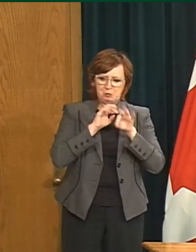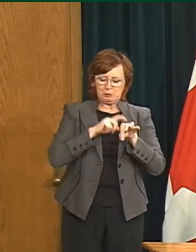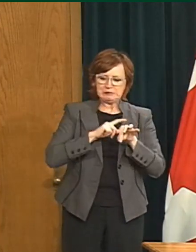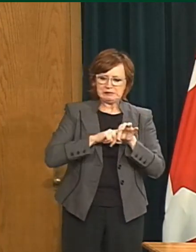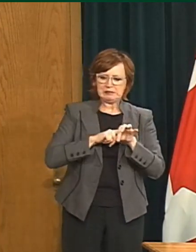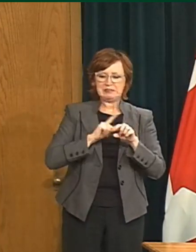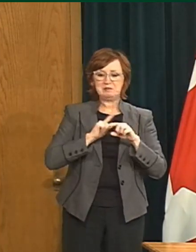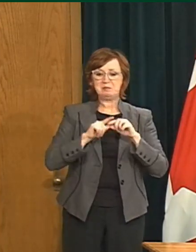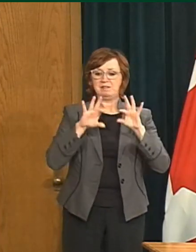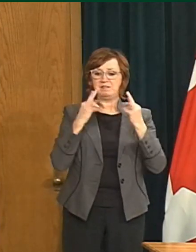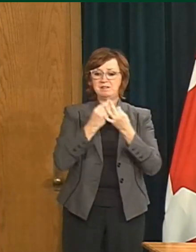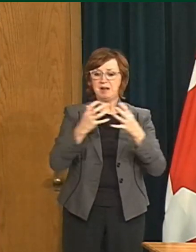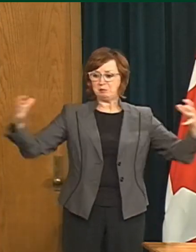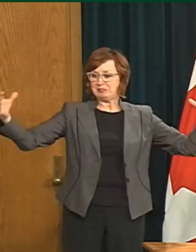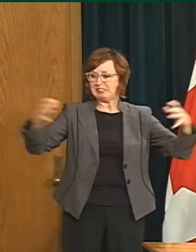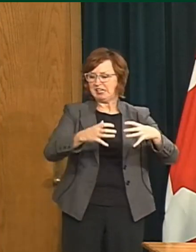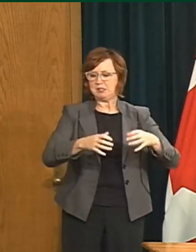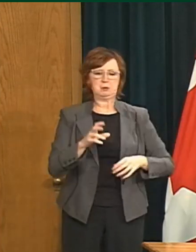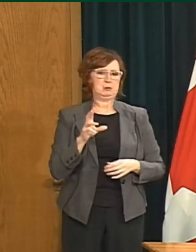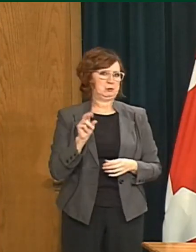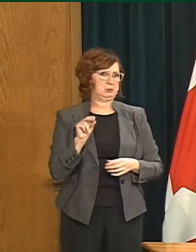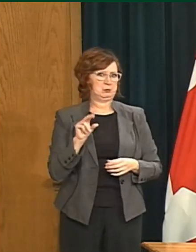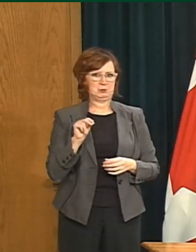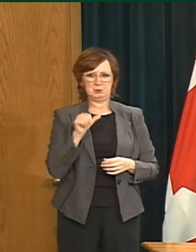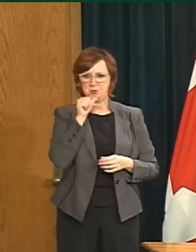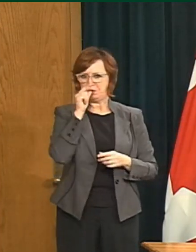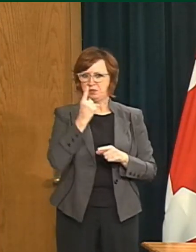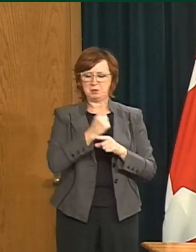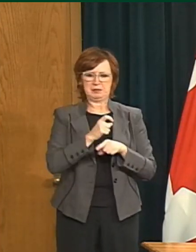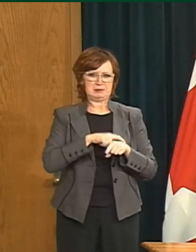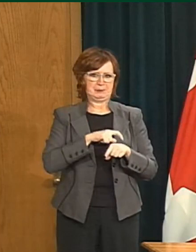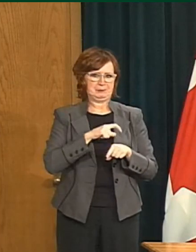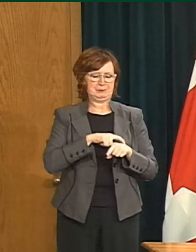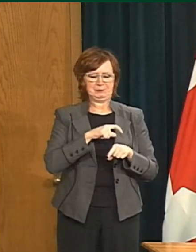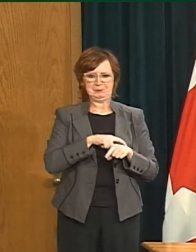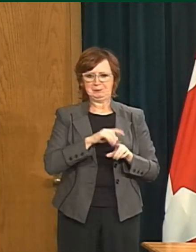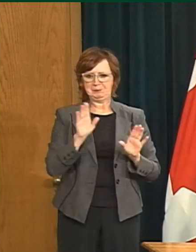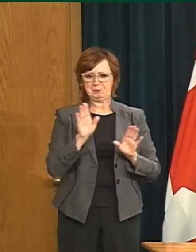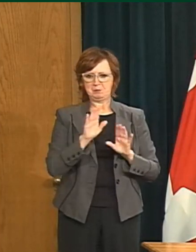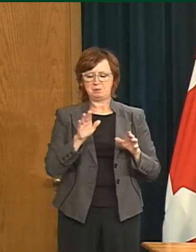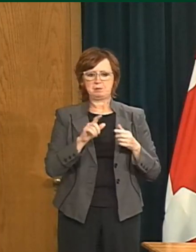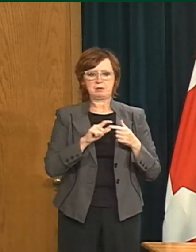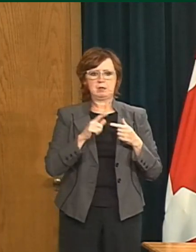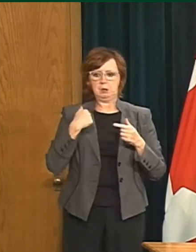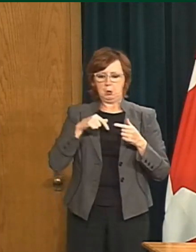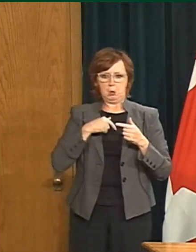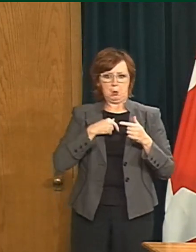and developing many creative ways of celebrating religious